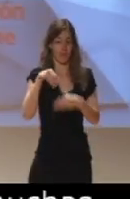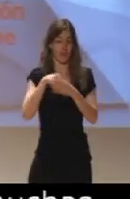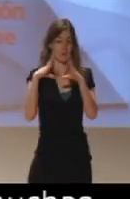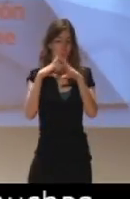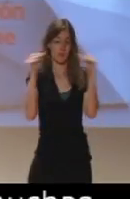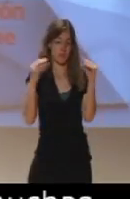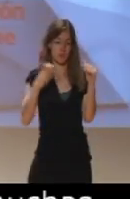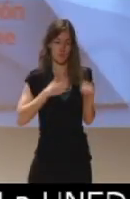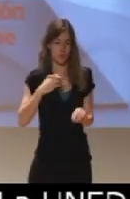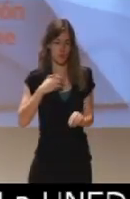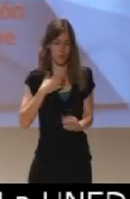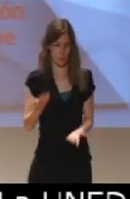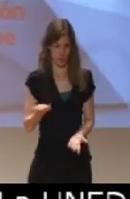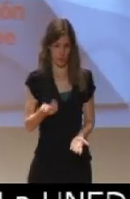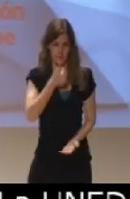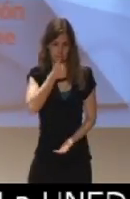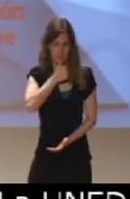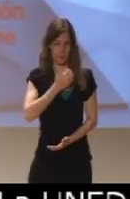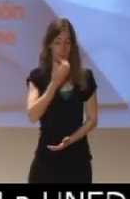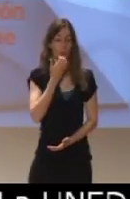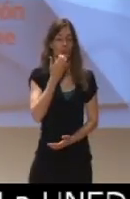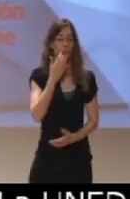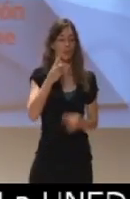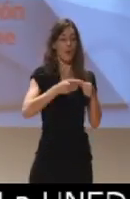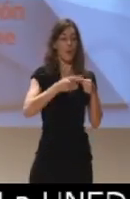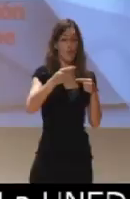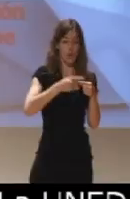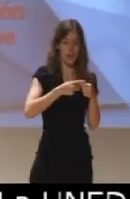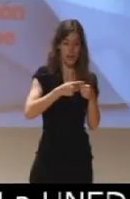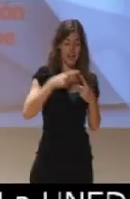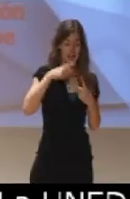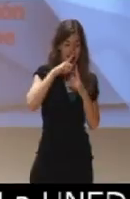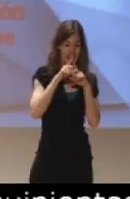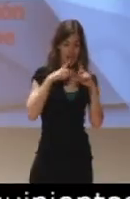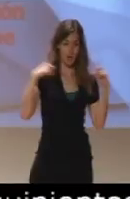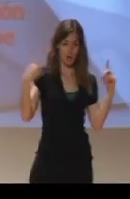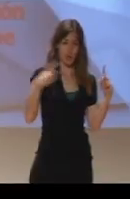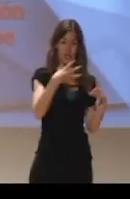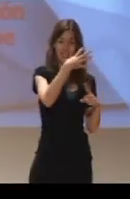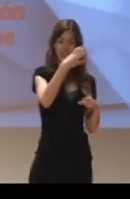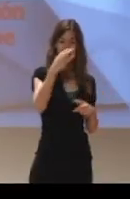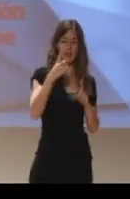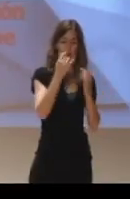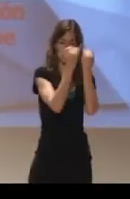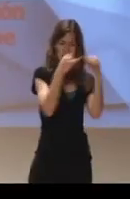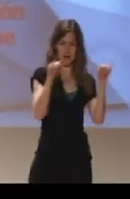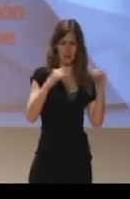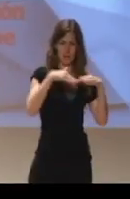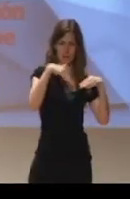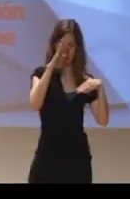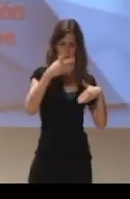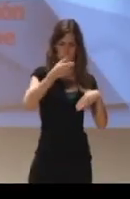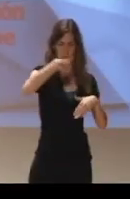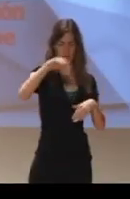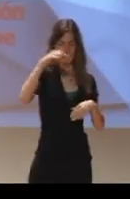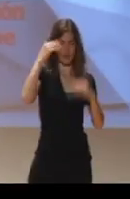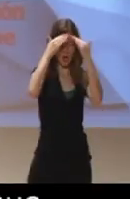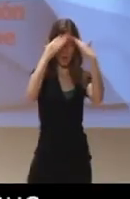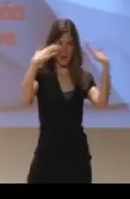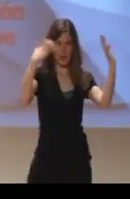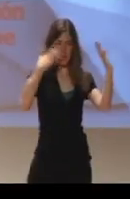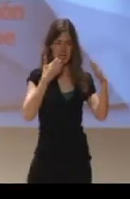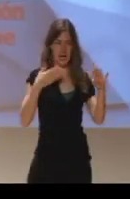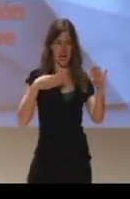an expense. The UNED has more than 500 such events a year. Just imagine the amount of money that